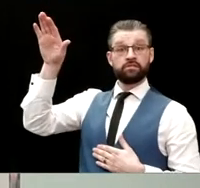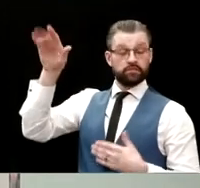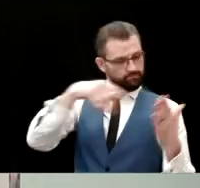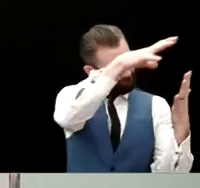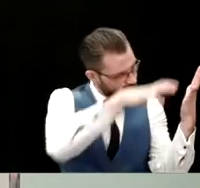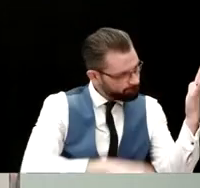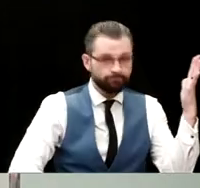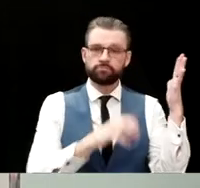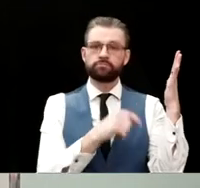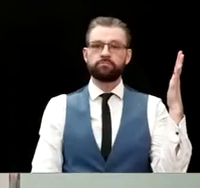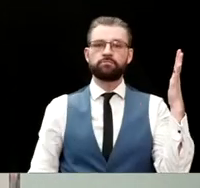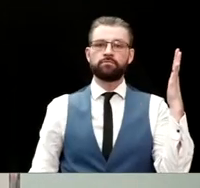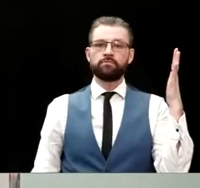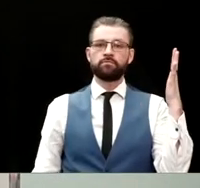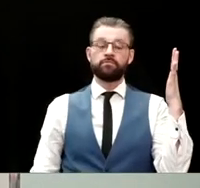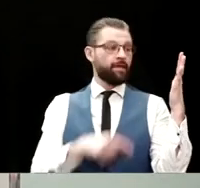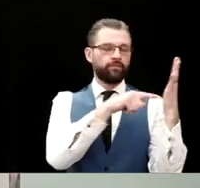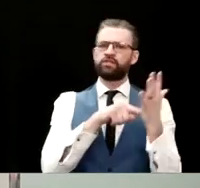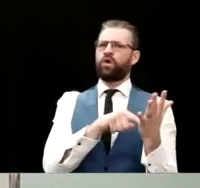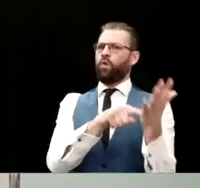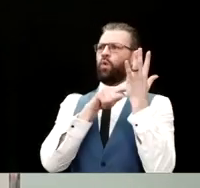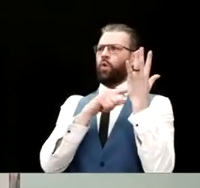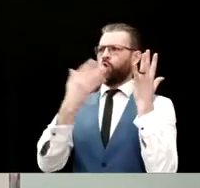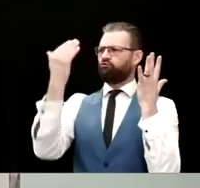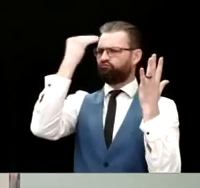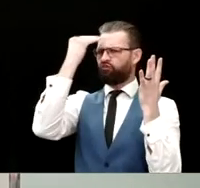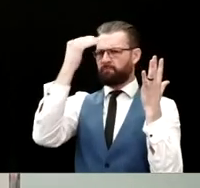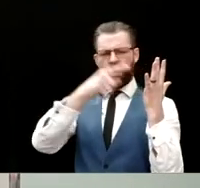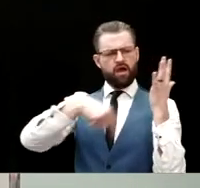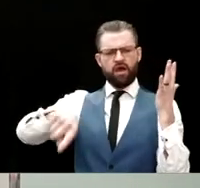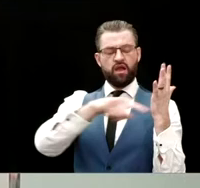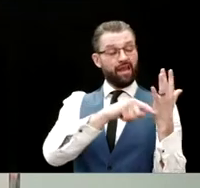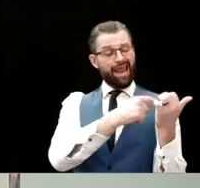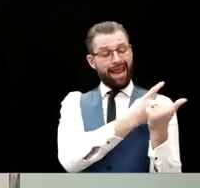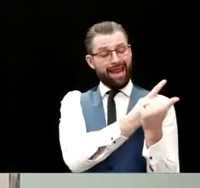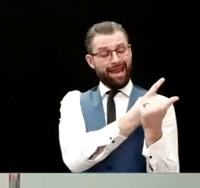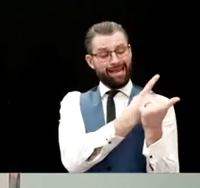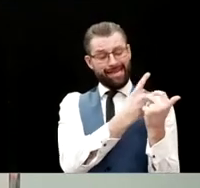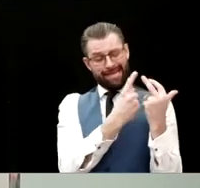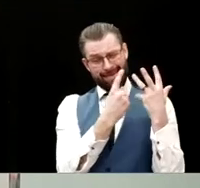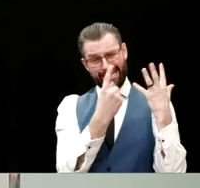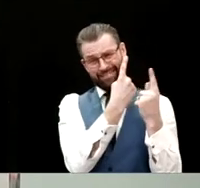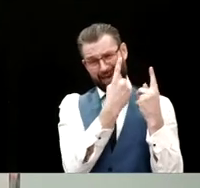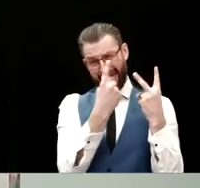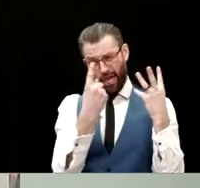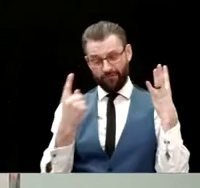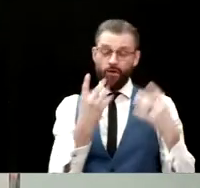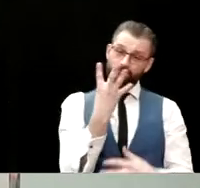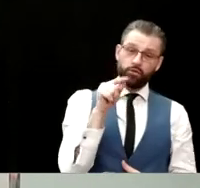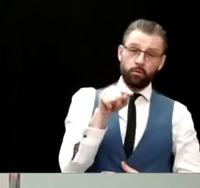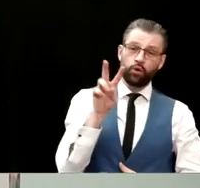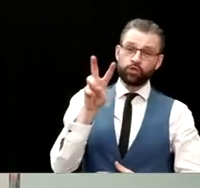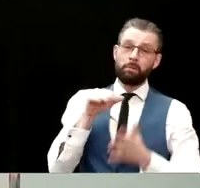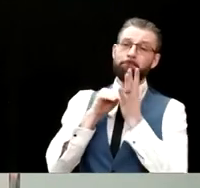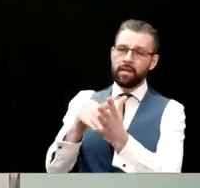displayed. This is a stark reminder to us of the individuality of each one of these 4.2